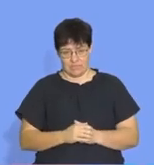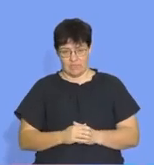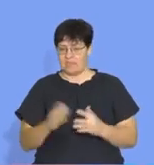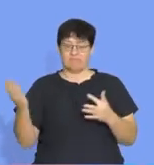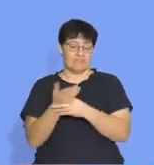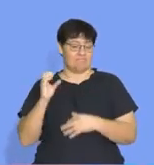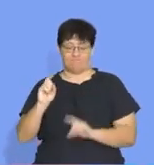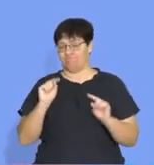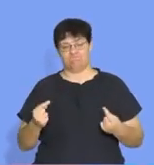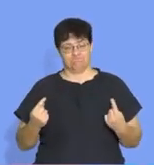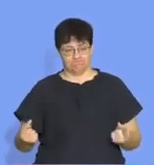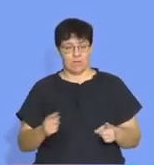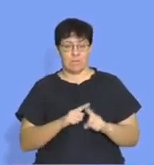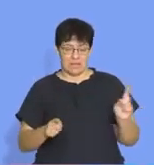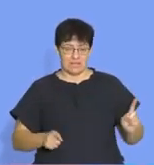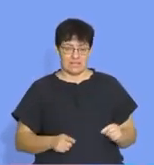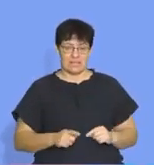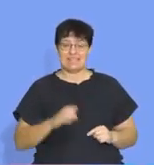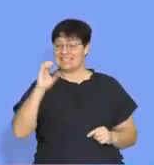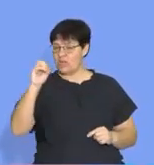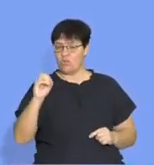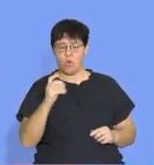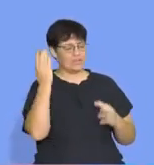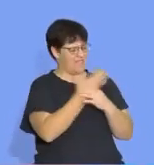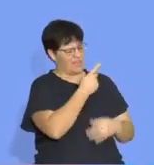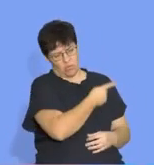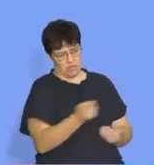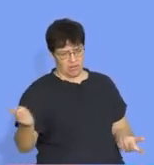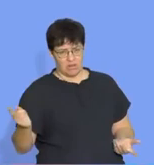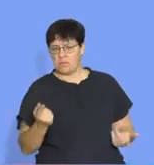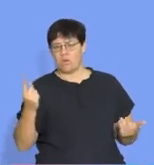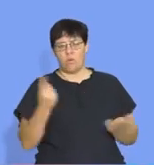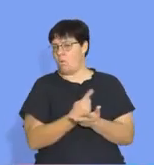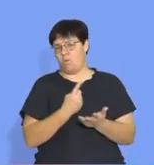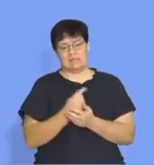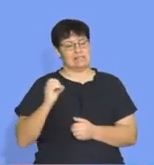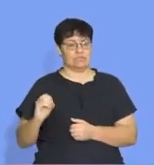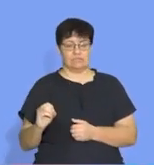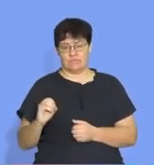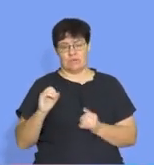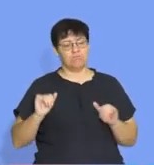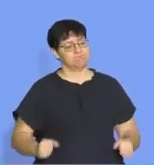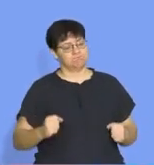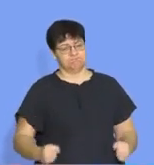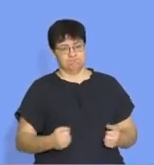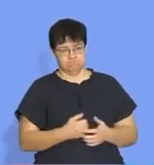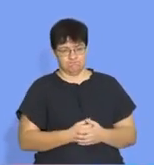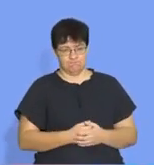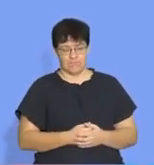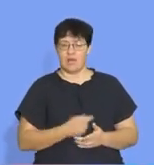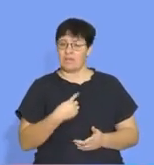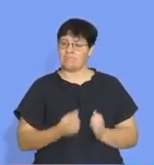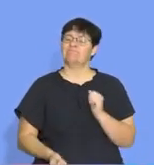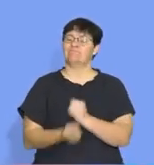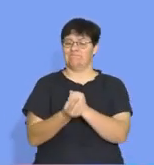zero, but I can divide zero by anything, and the answer will forever be zero. So that's where the nice thing comes in